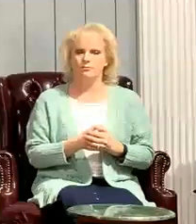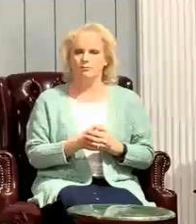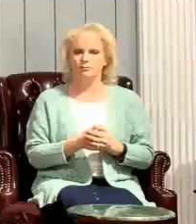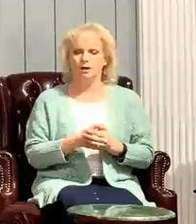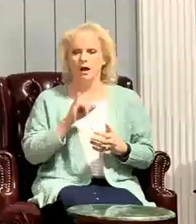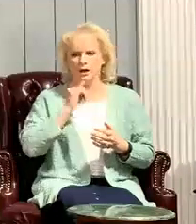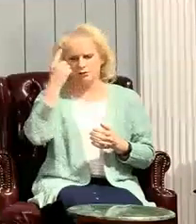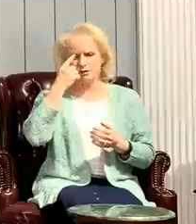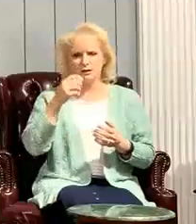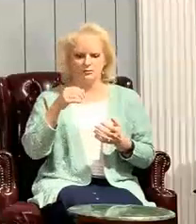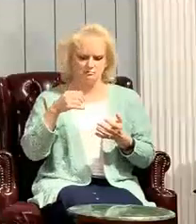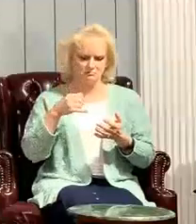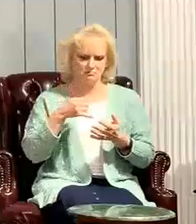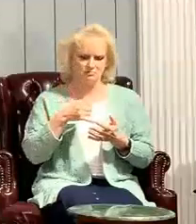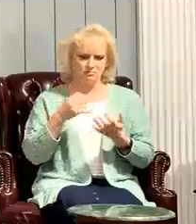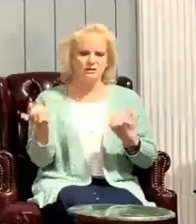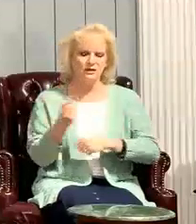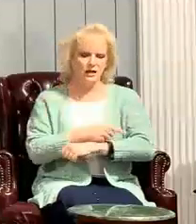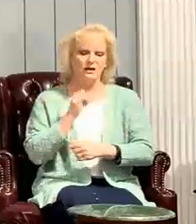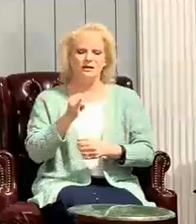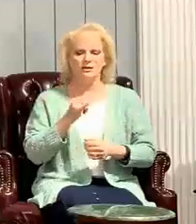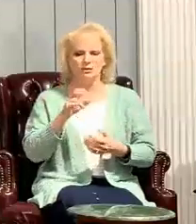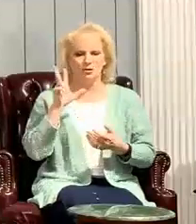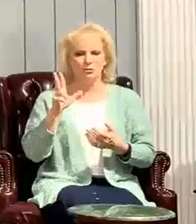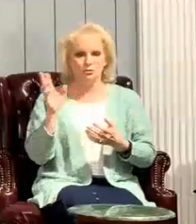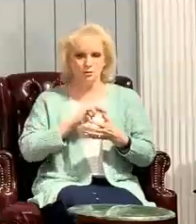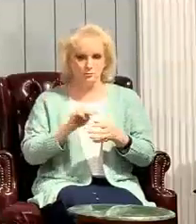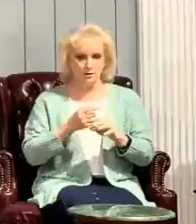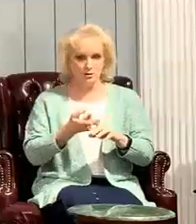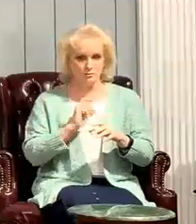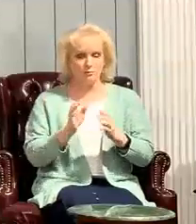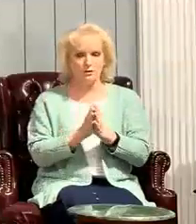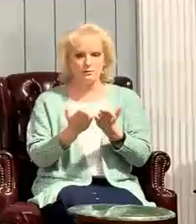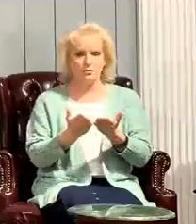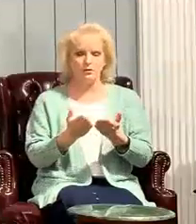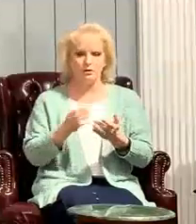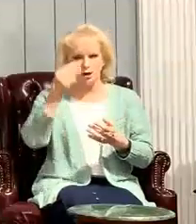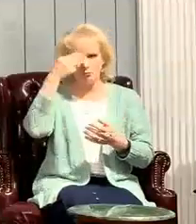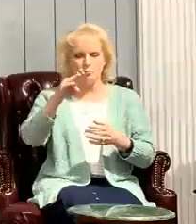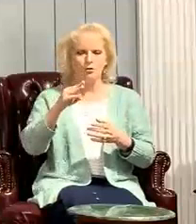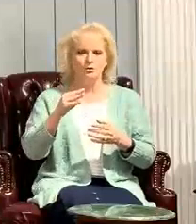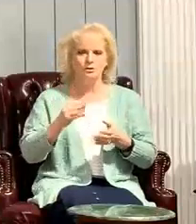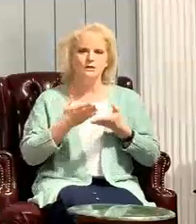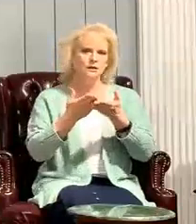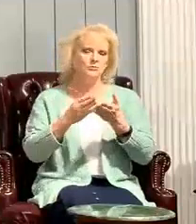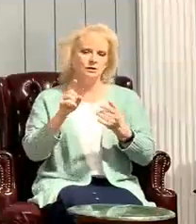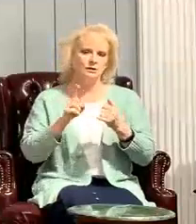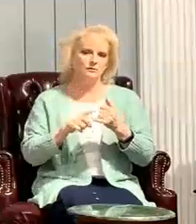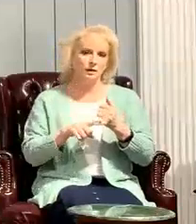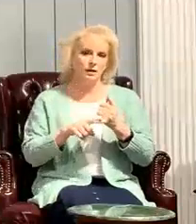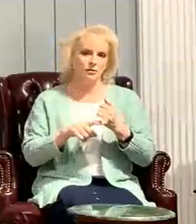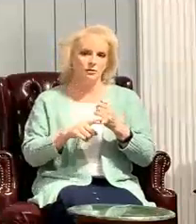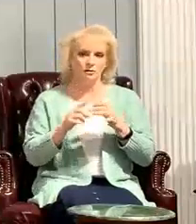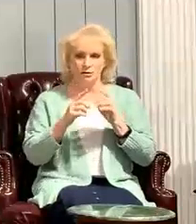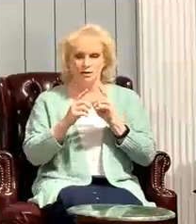message out of the book of Deuteronomy. But Moses is making his final address to the children of Israel before he dies. God said